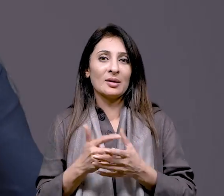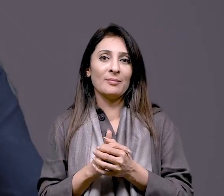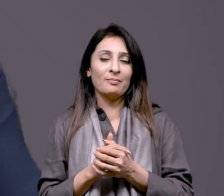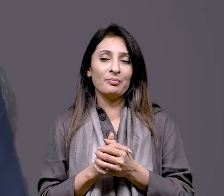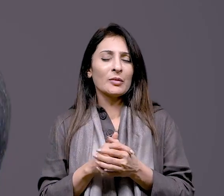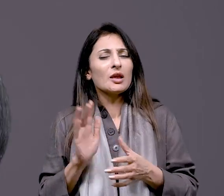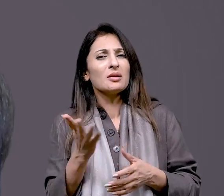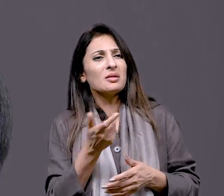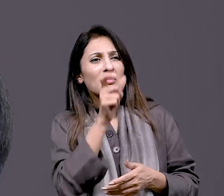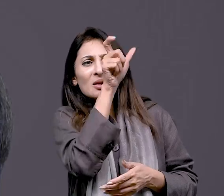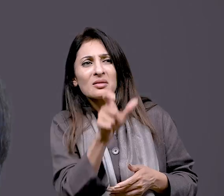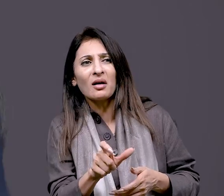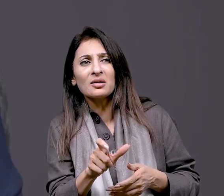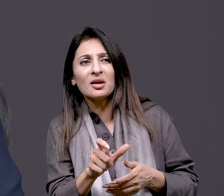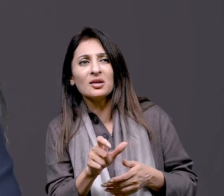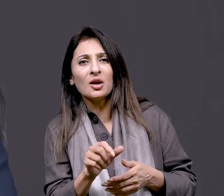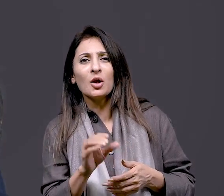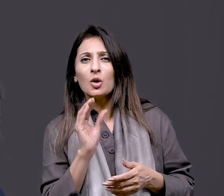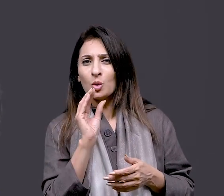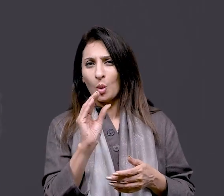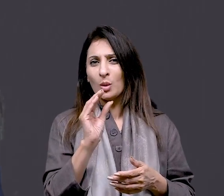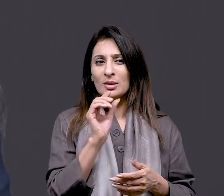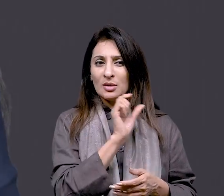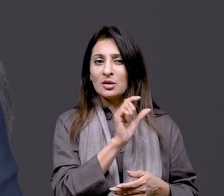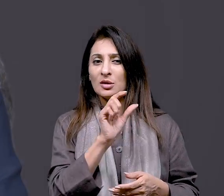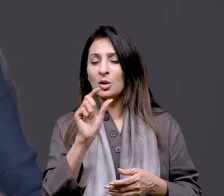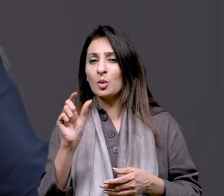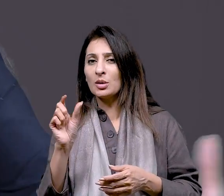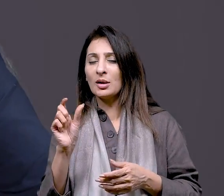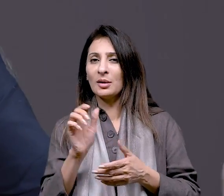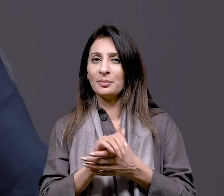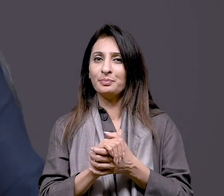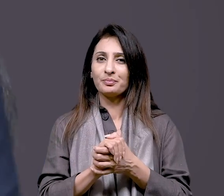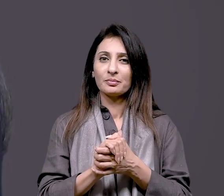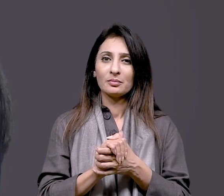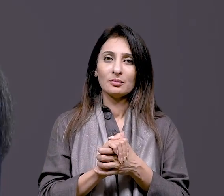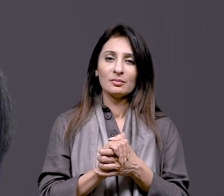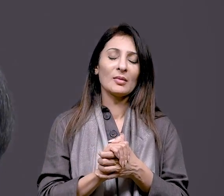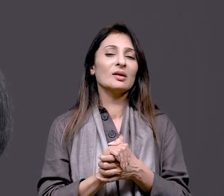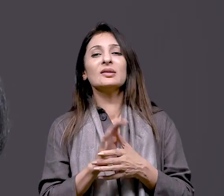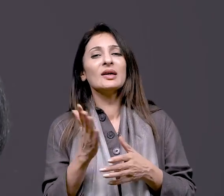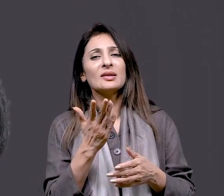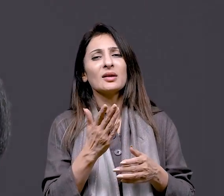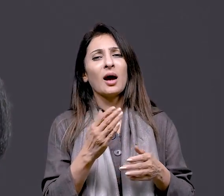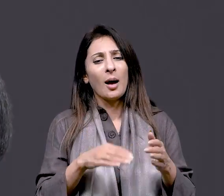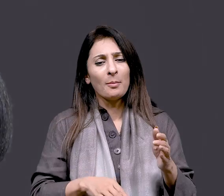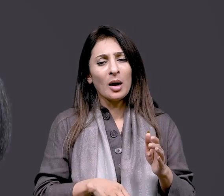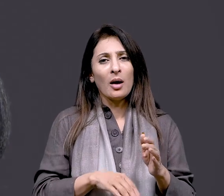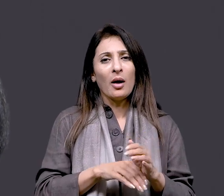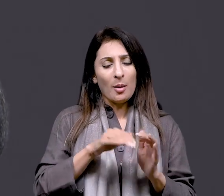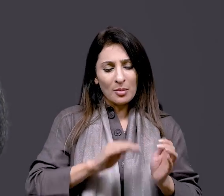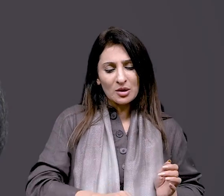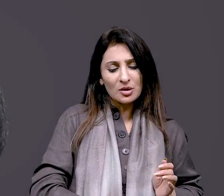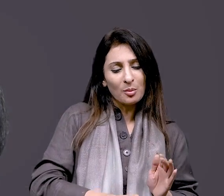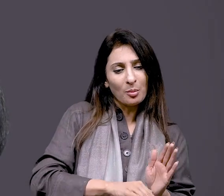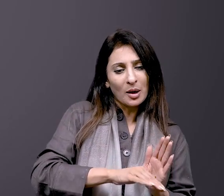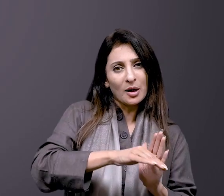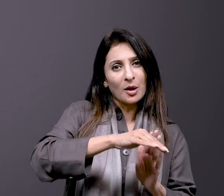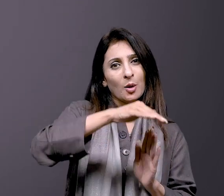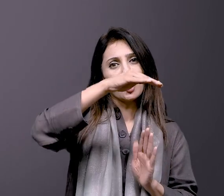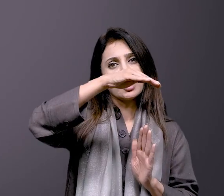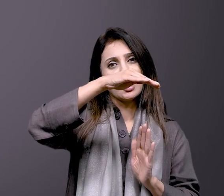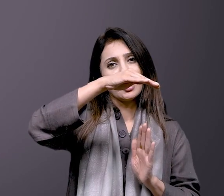like grown-ups, and then at the same time we also restrict them and we also hold them back.